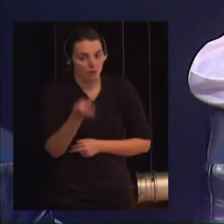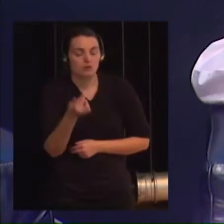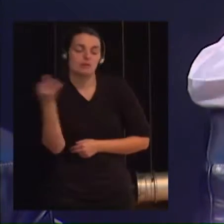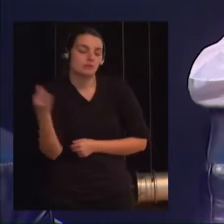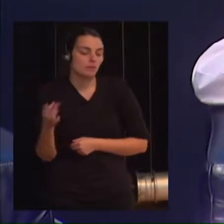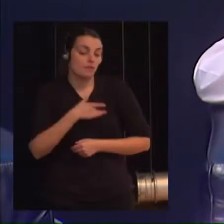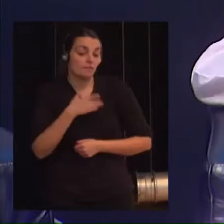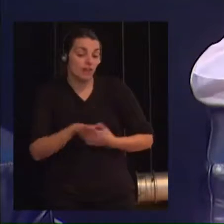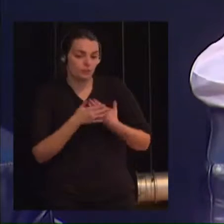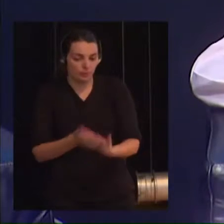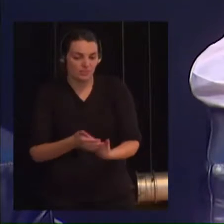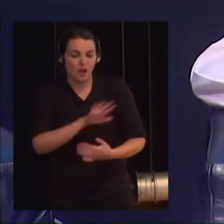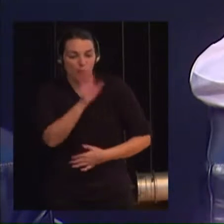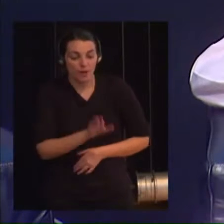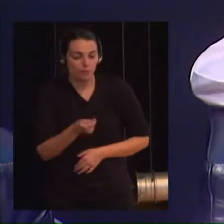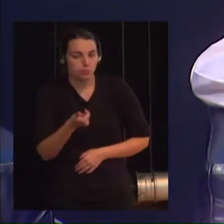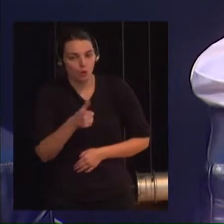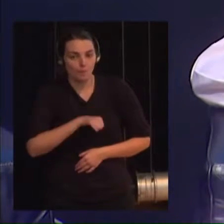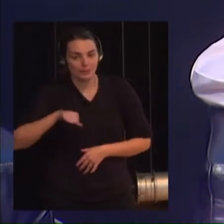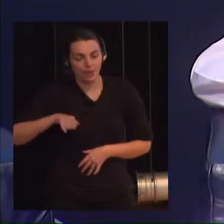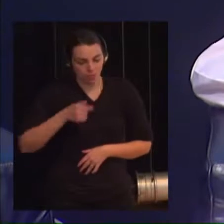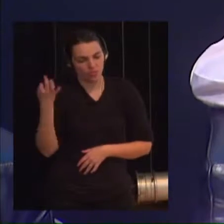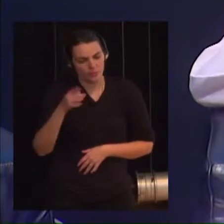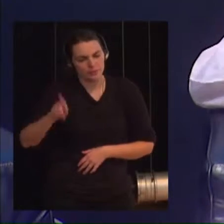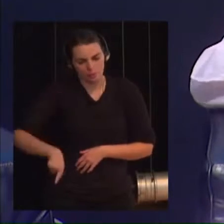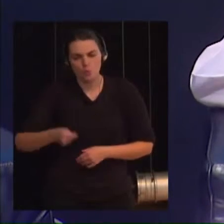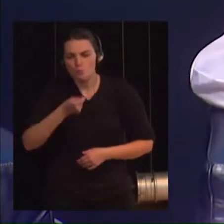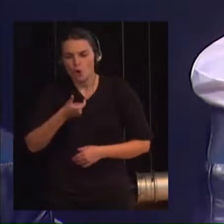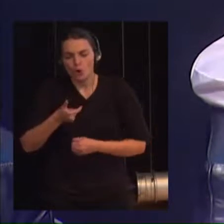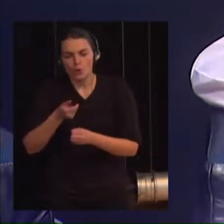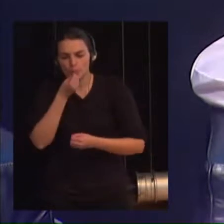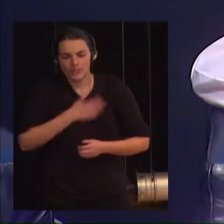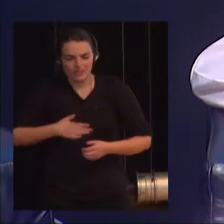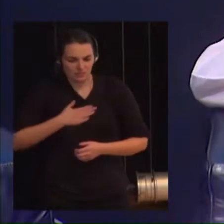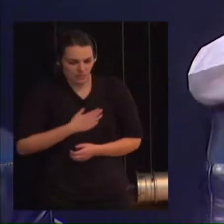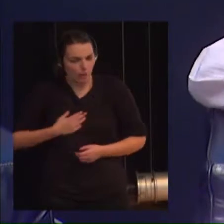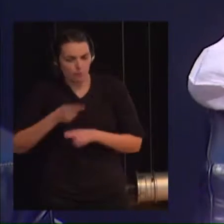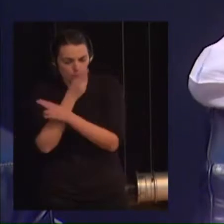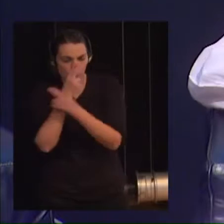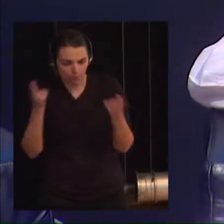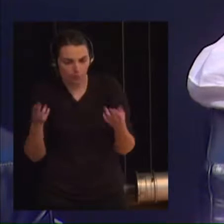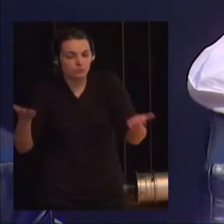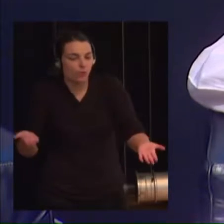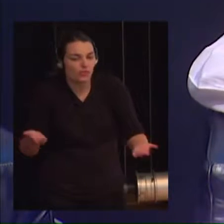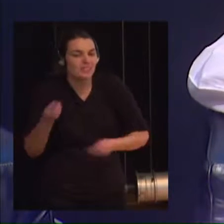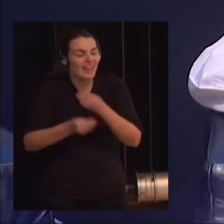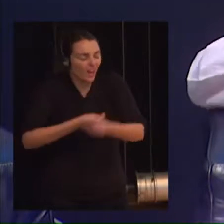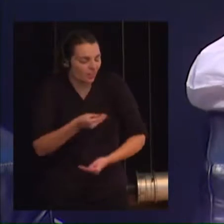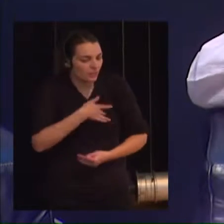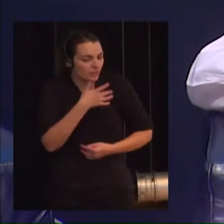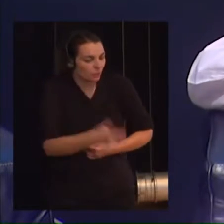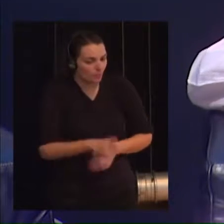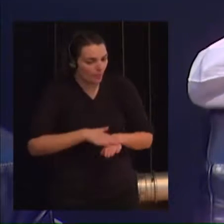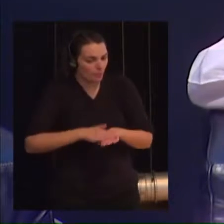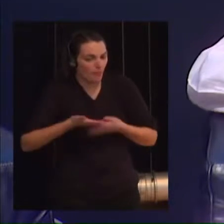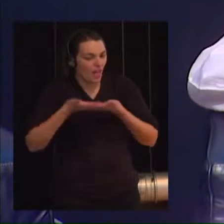So what role will philanthropy and foundations play on that stage, given the opportunity? And I think foundations are responding. The